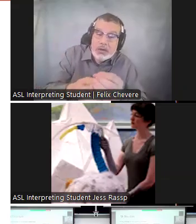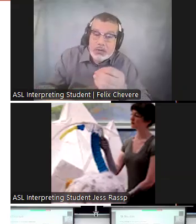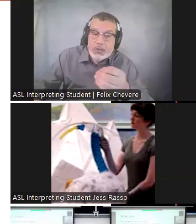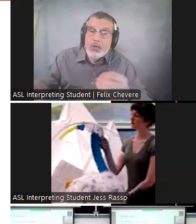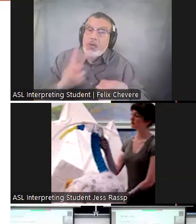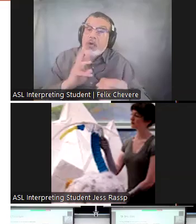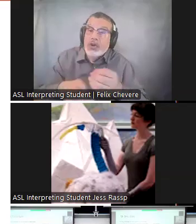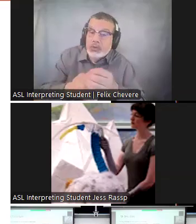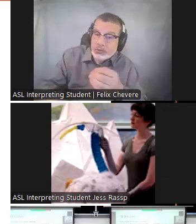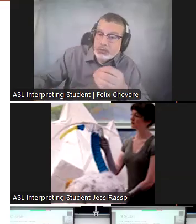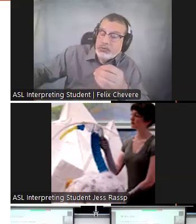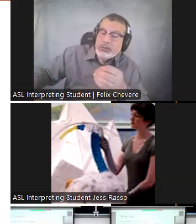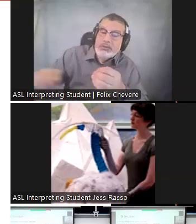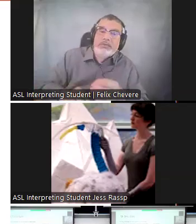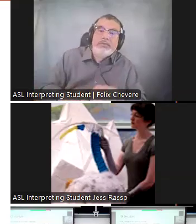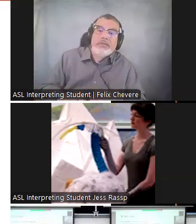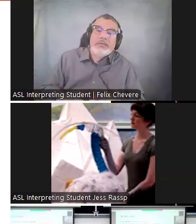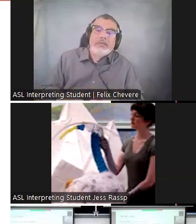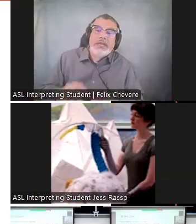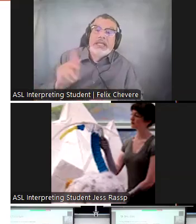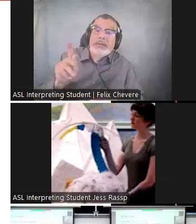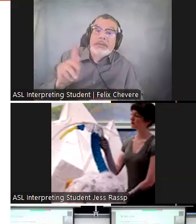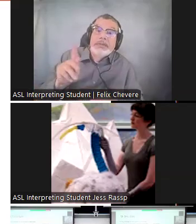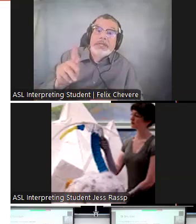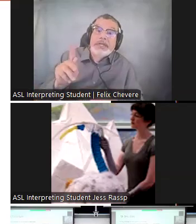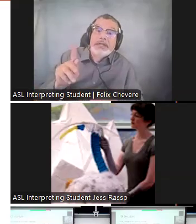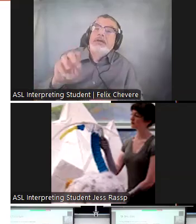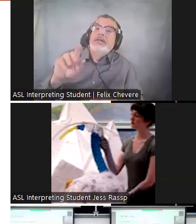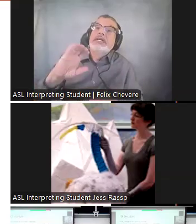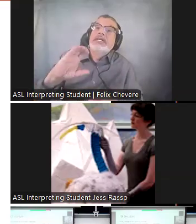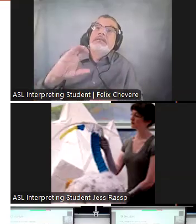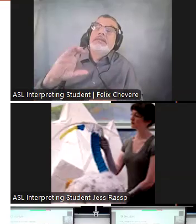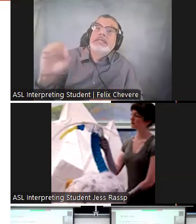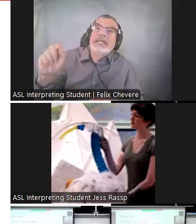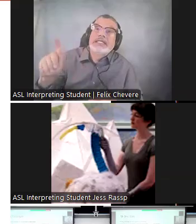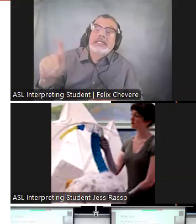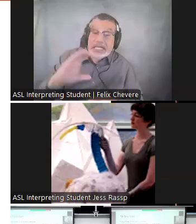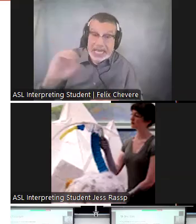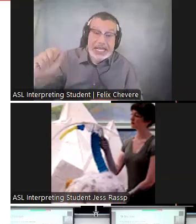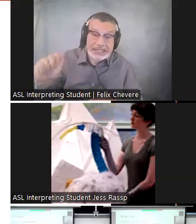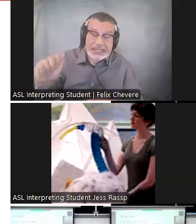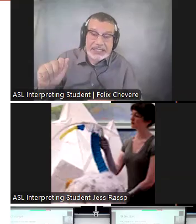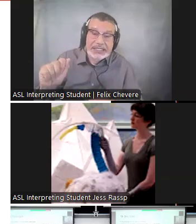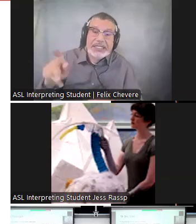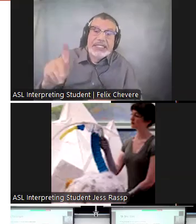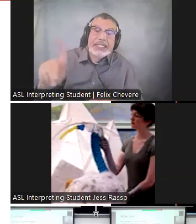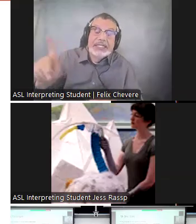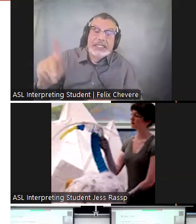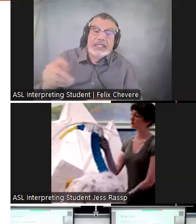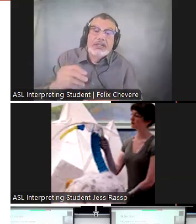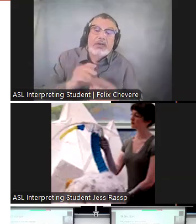through, right? You'll see, it's hard to see here, but you got calcium binding to